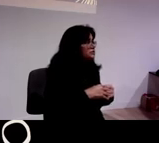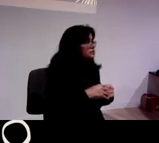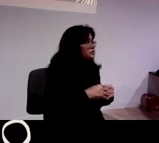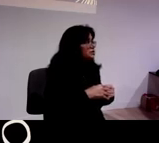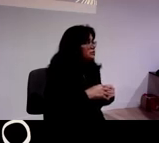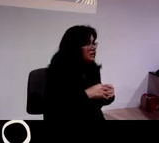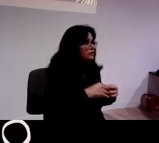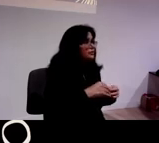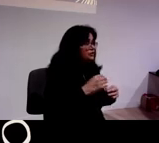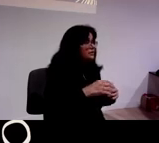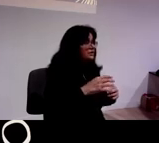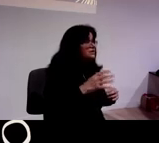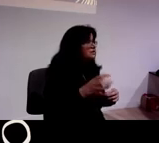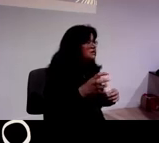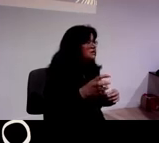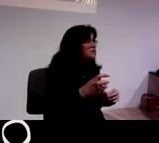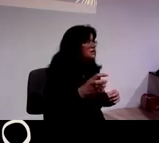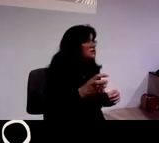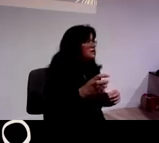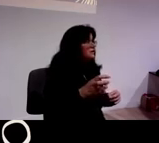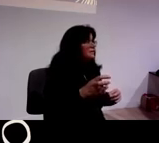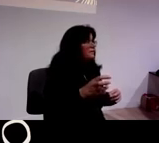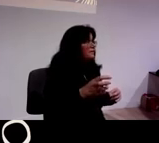knowledges, we have the opportunity to think